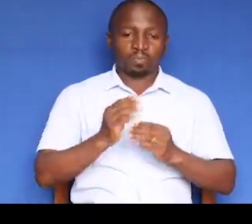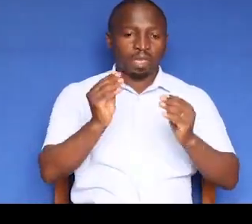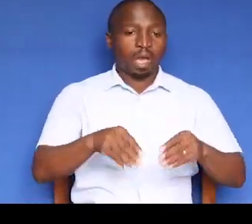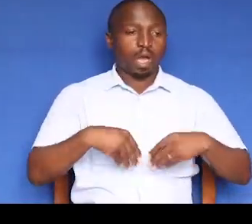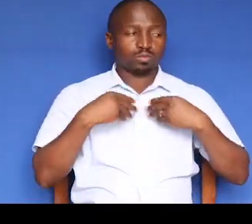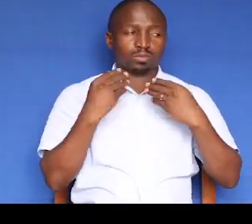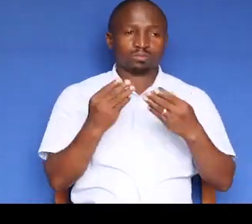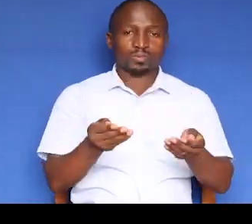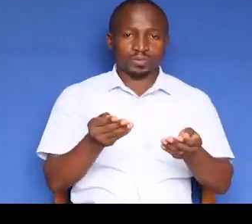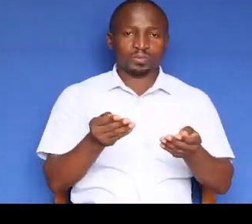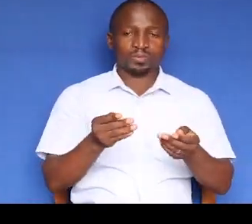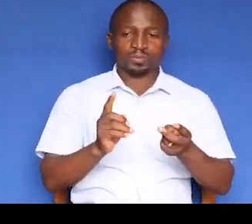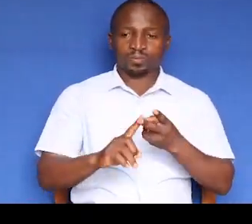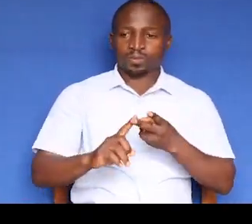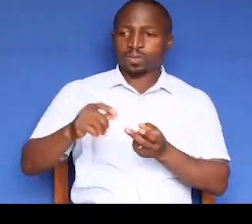output